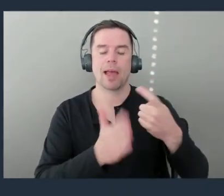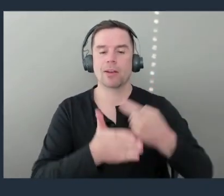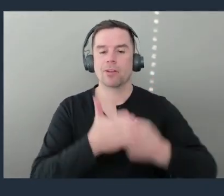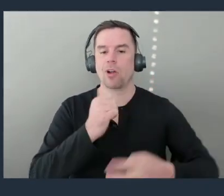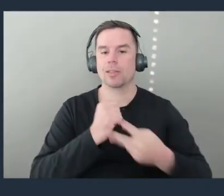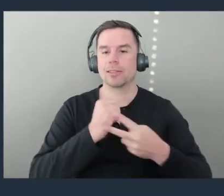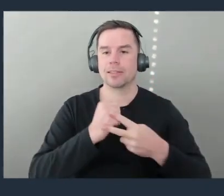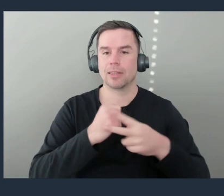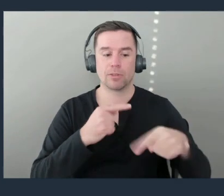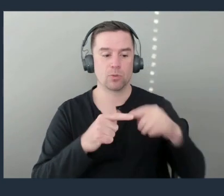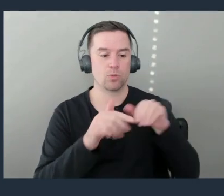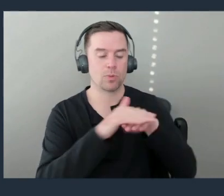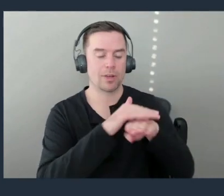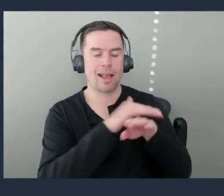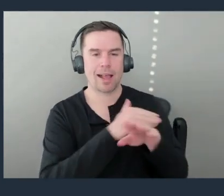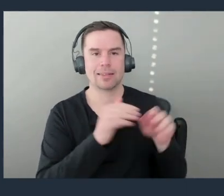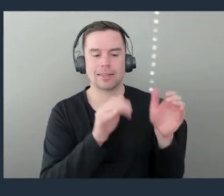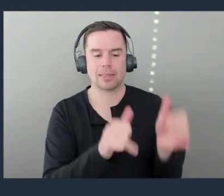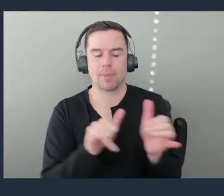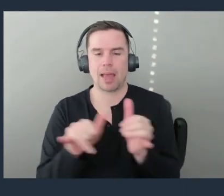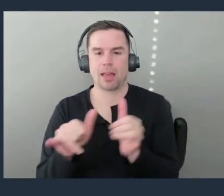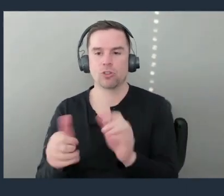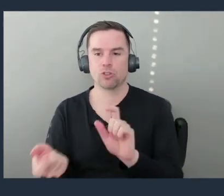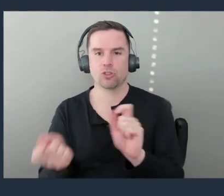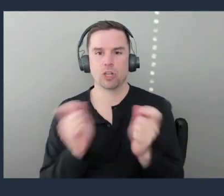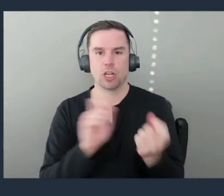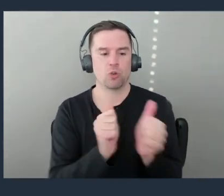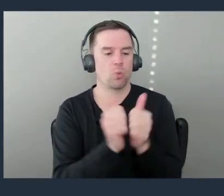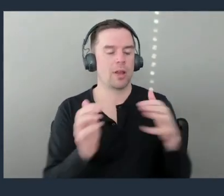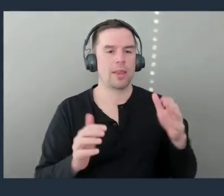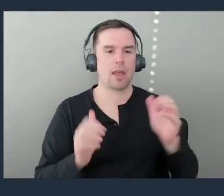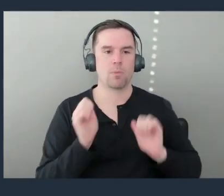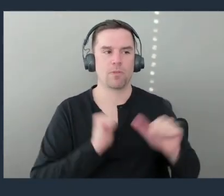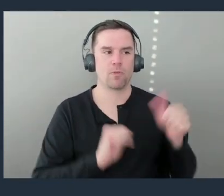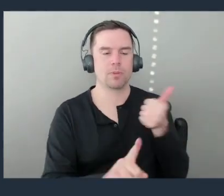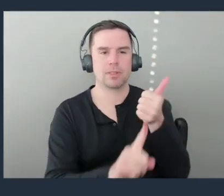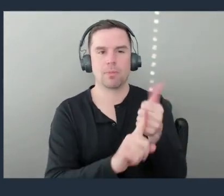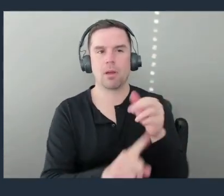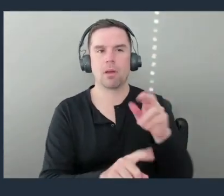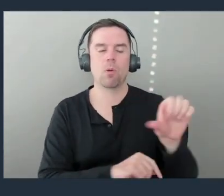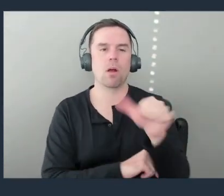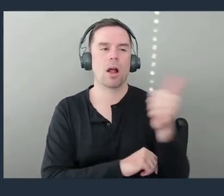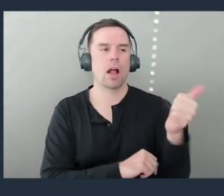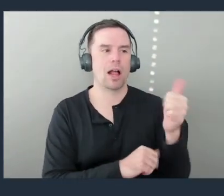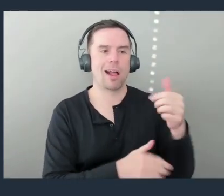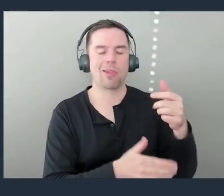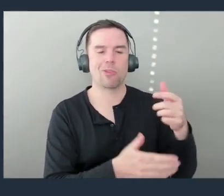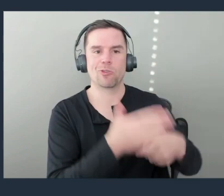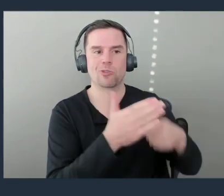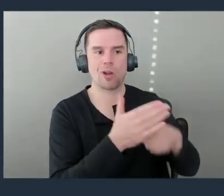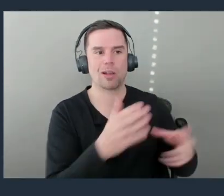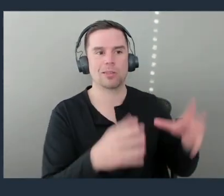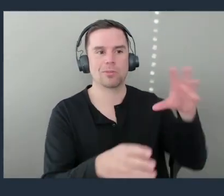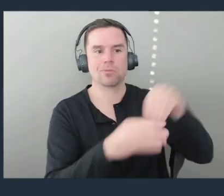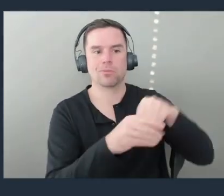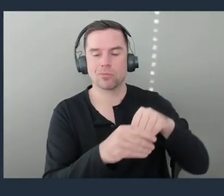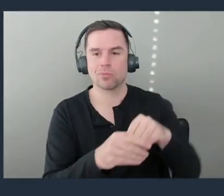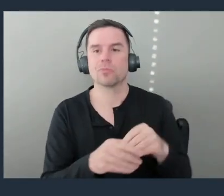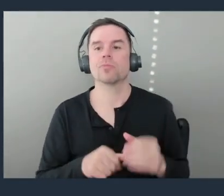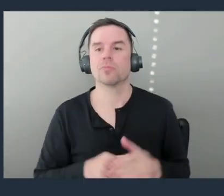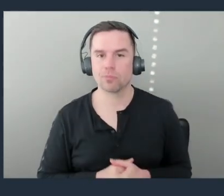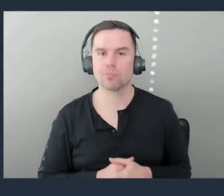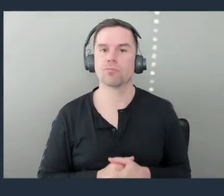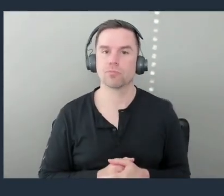data access patterns change without performance impact or any operational overhead. For a small monthly object monitoring